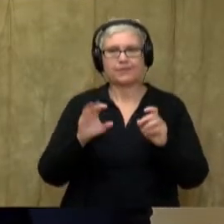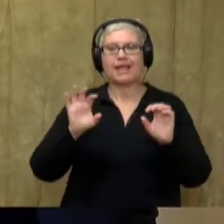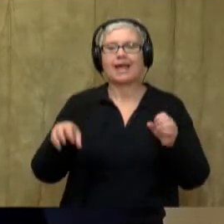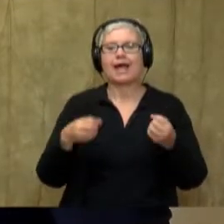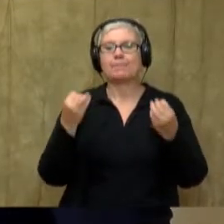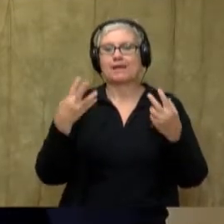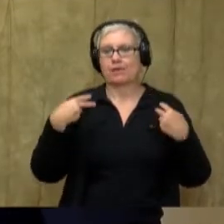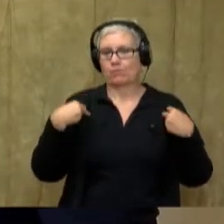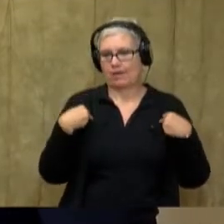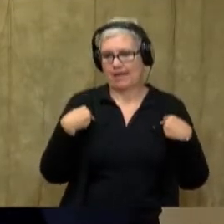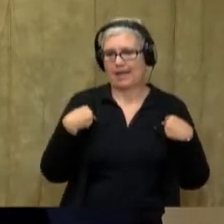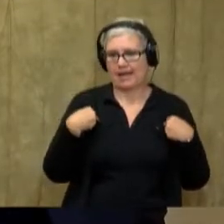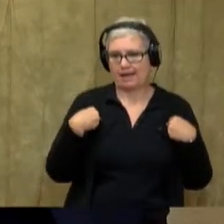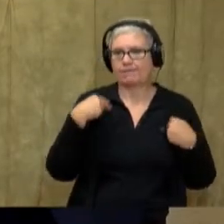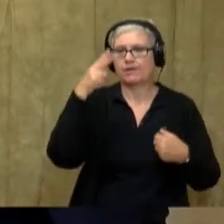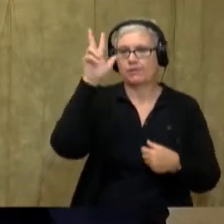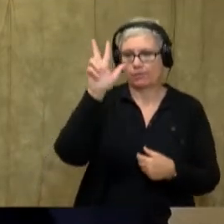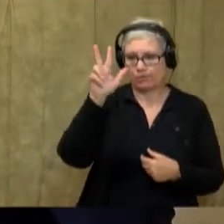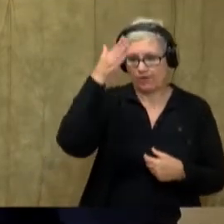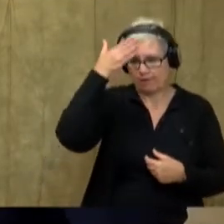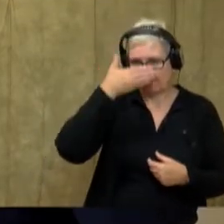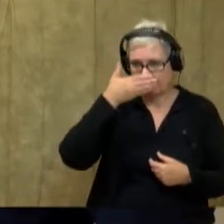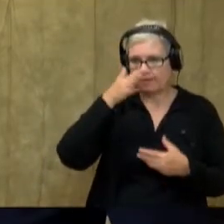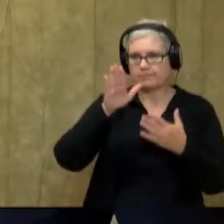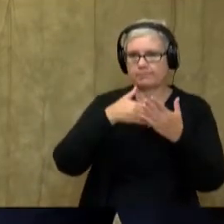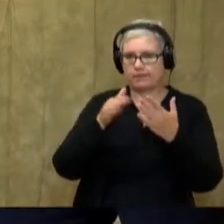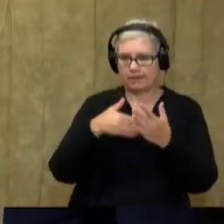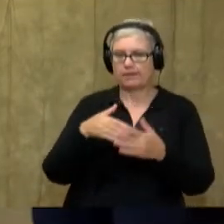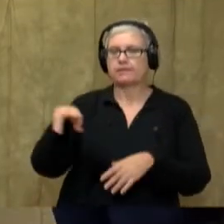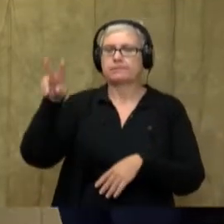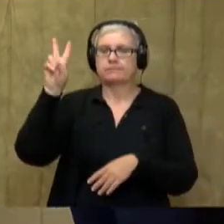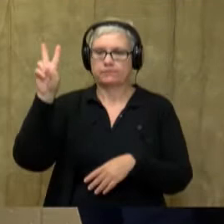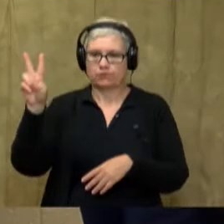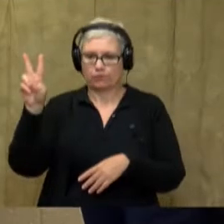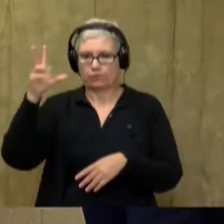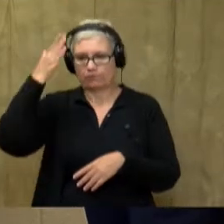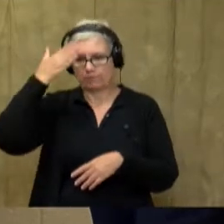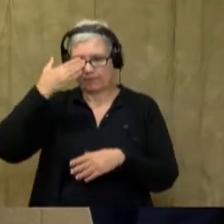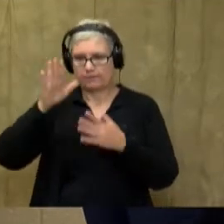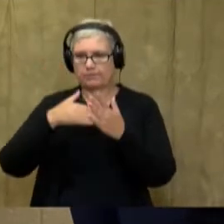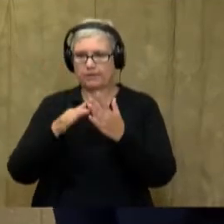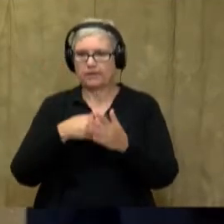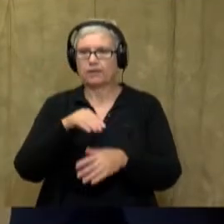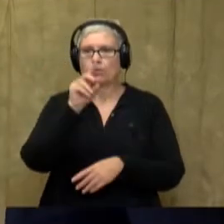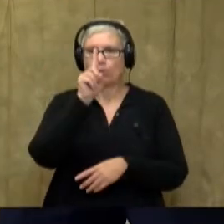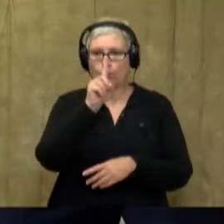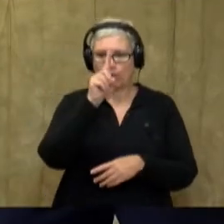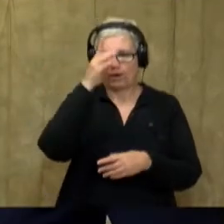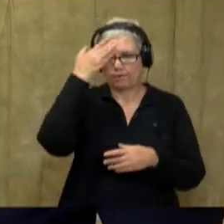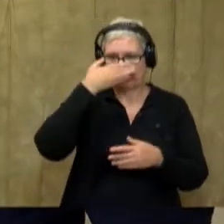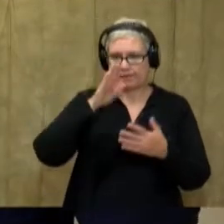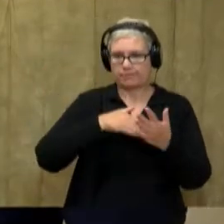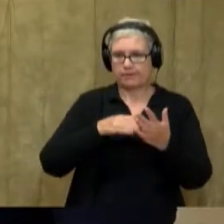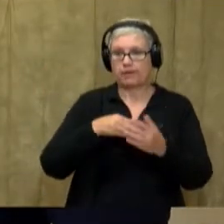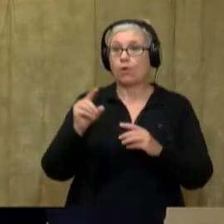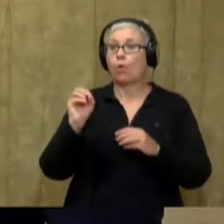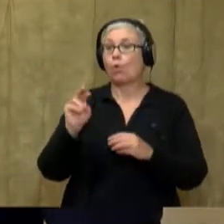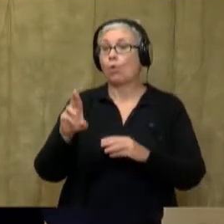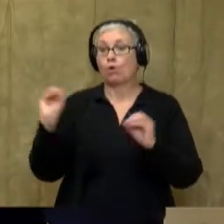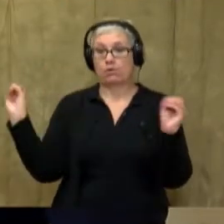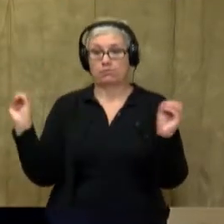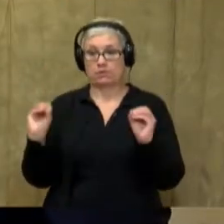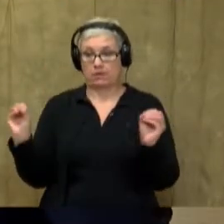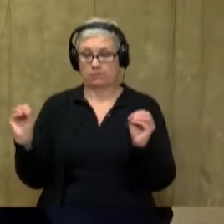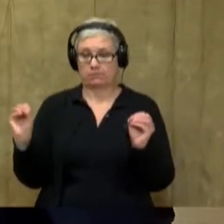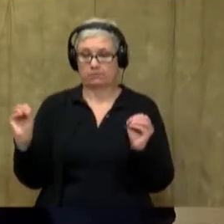of these cubes have 3 faces painted, 2 faces painted, 1 face painted, and none. But now I want us to think about in